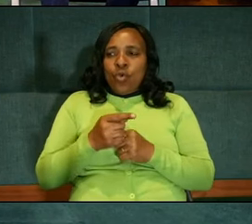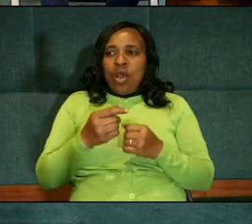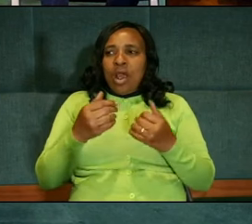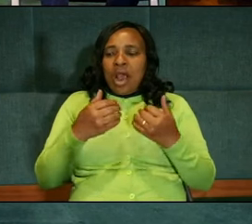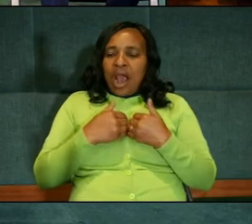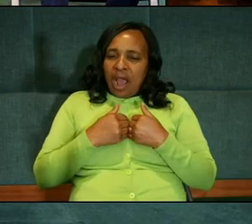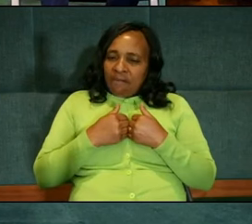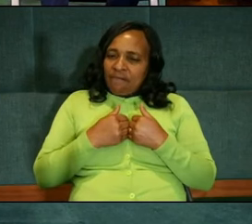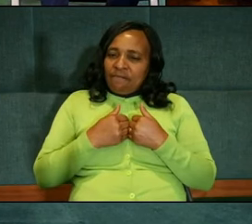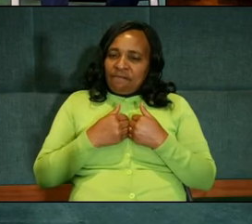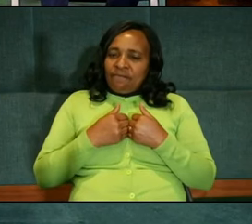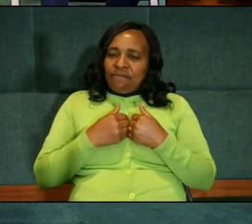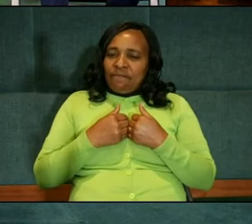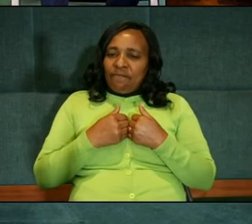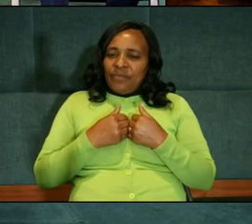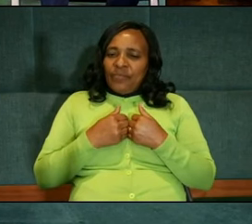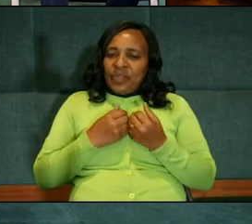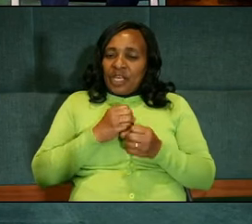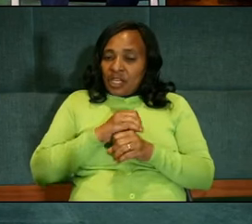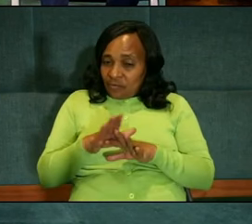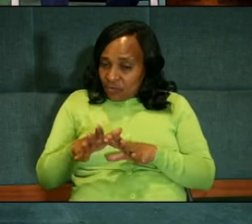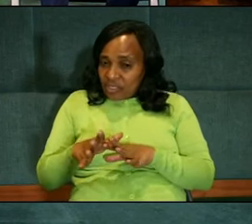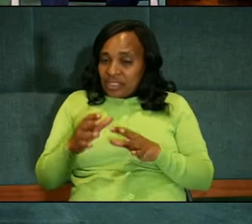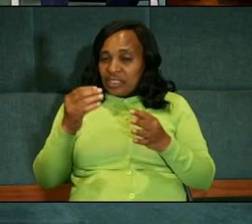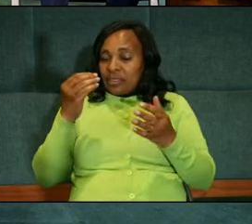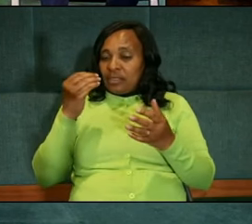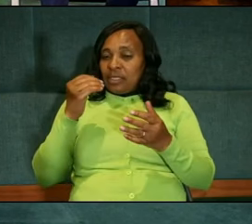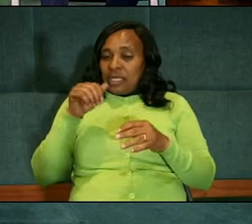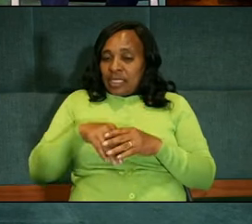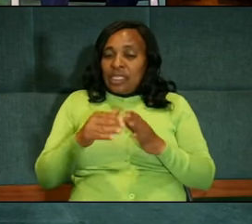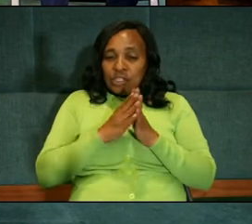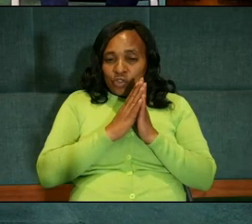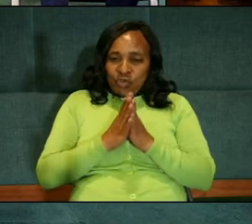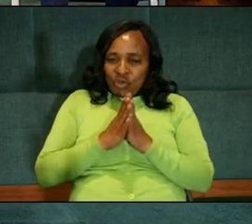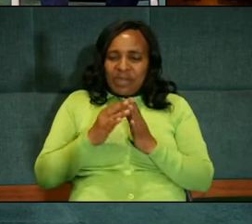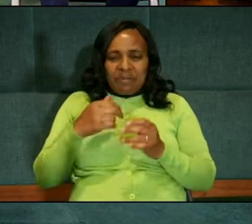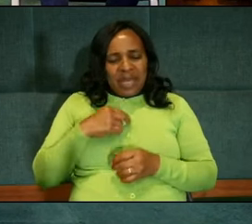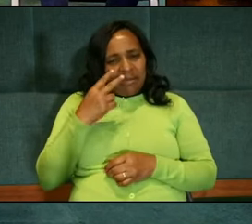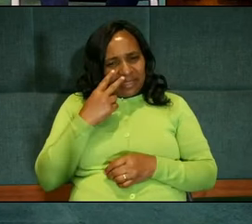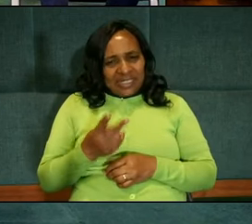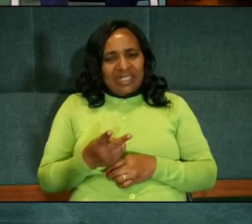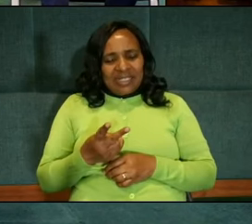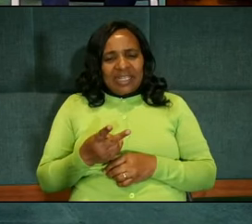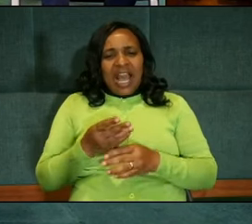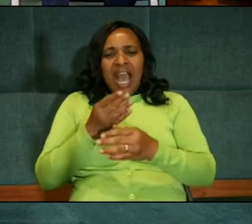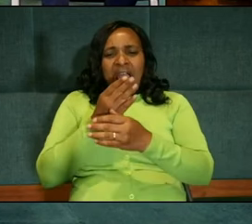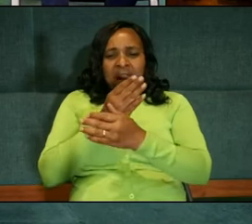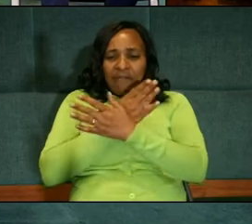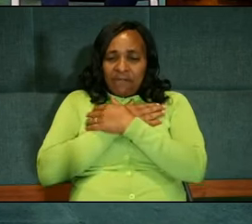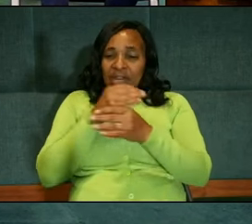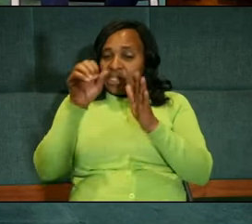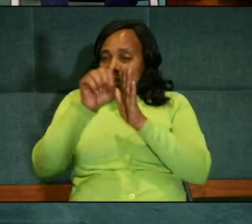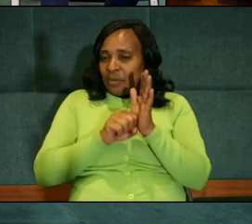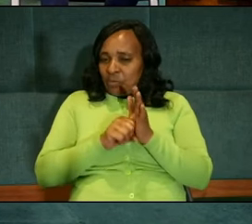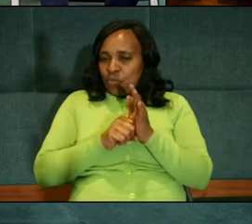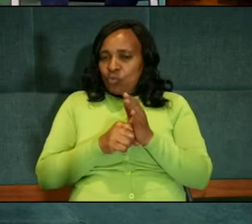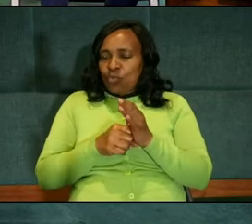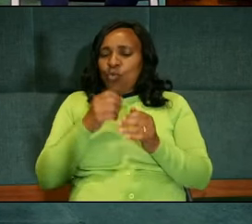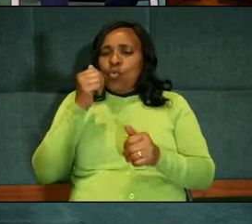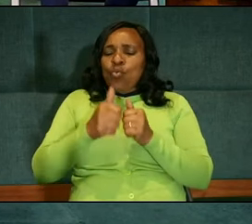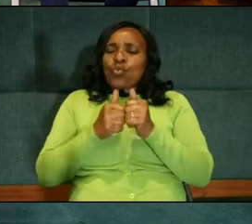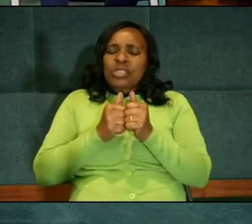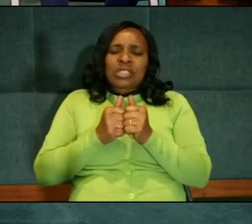I mean, I'm just asking because in this story, I am seeing a friendship that